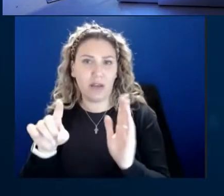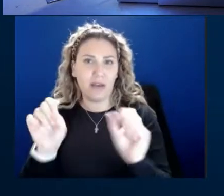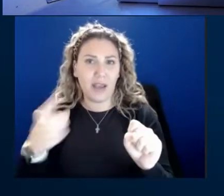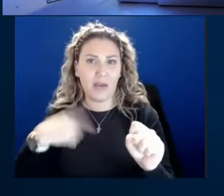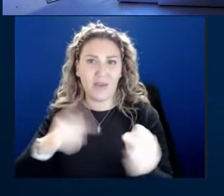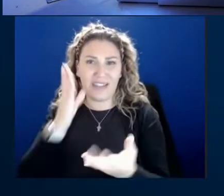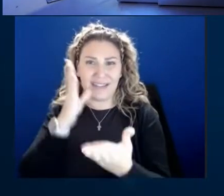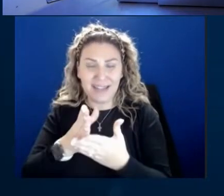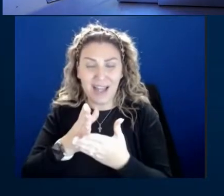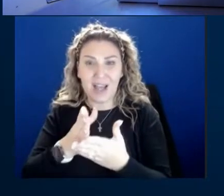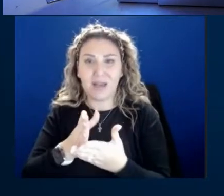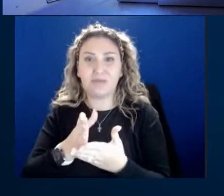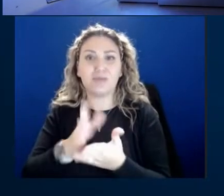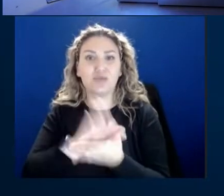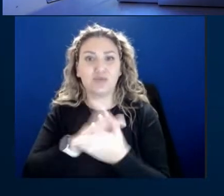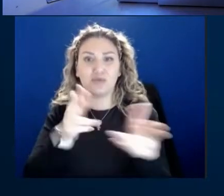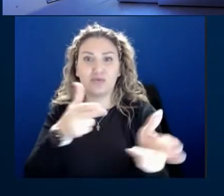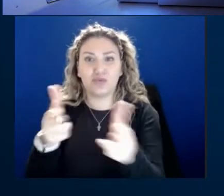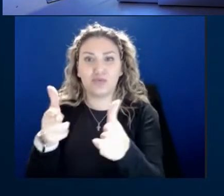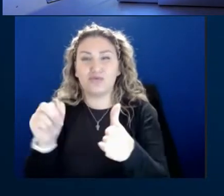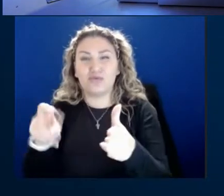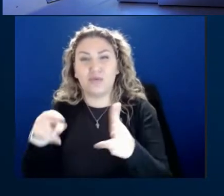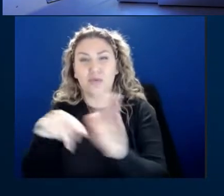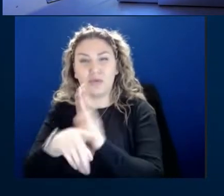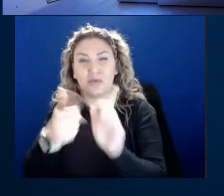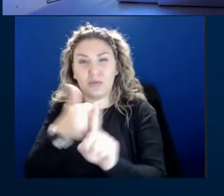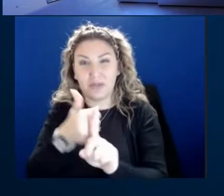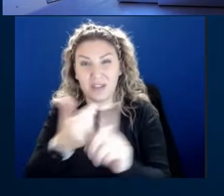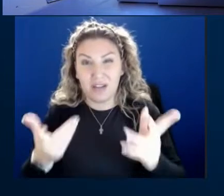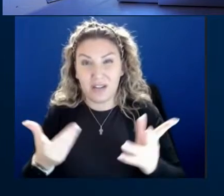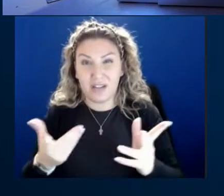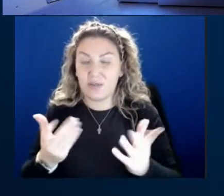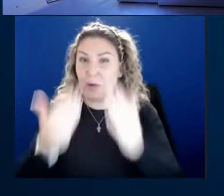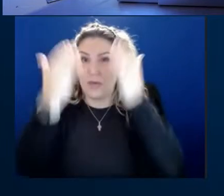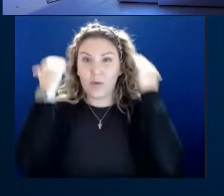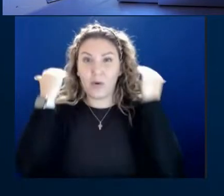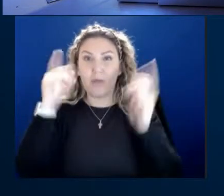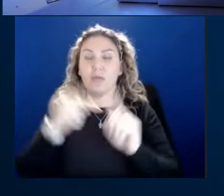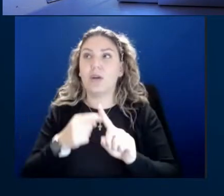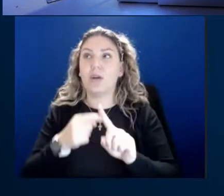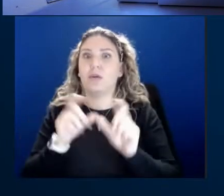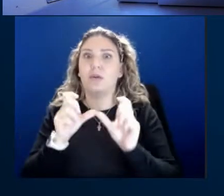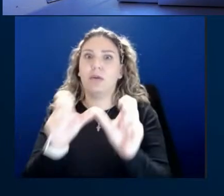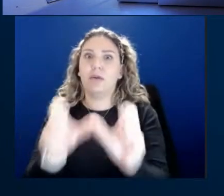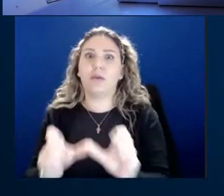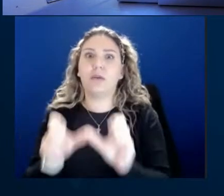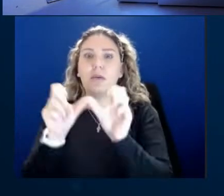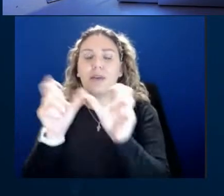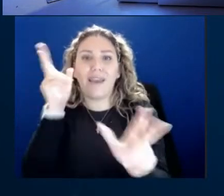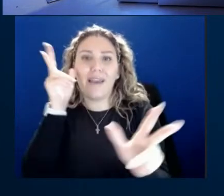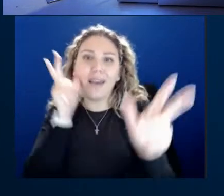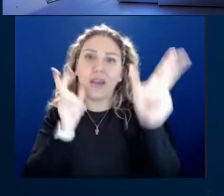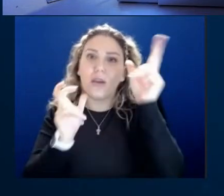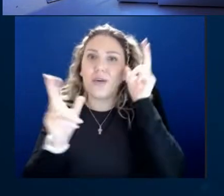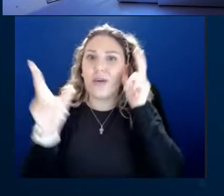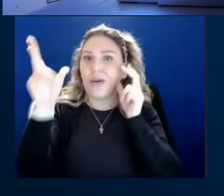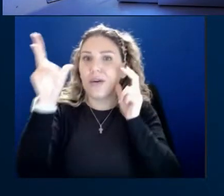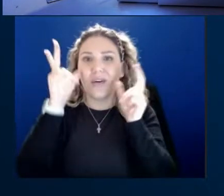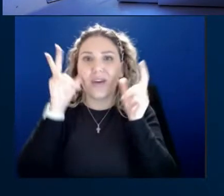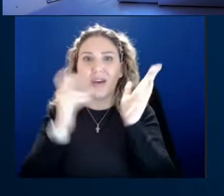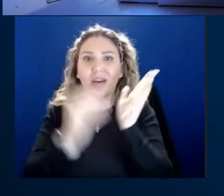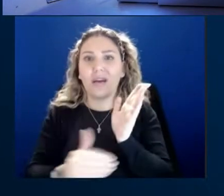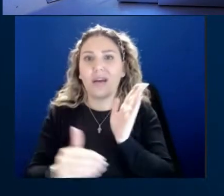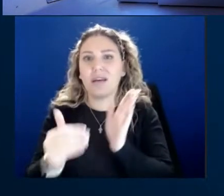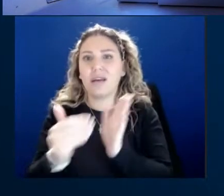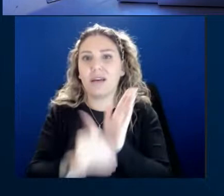or suicides. She says it feels just really overwhelming when you're constantly hearing these stories in the news. It's really a lot to take in, I